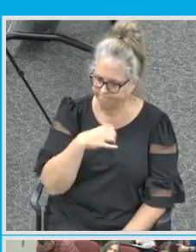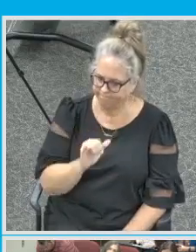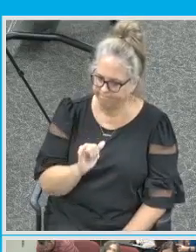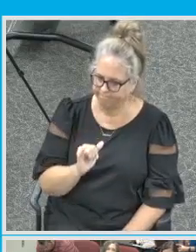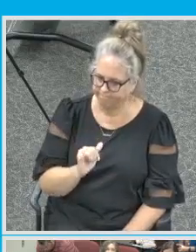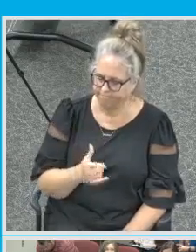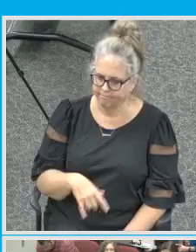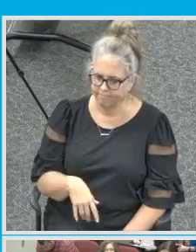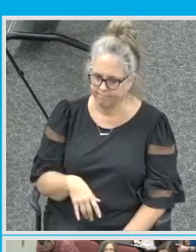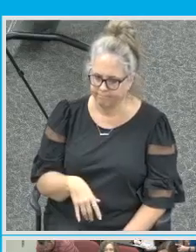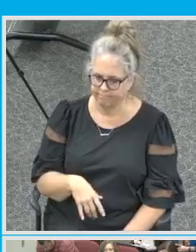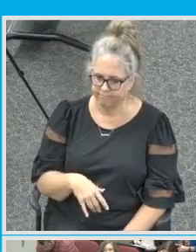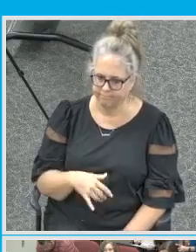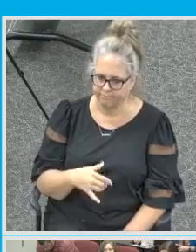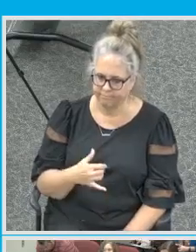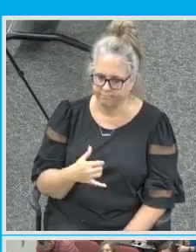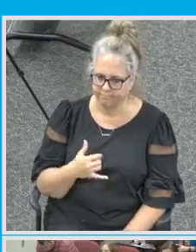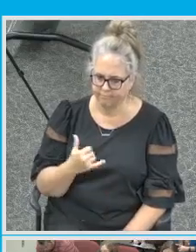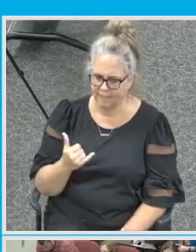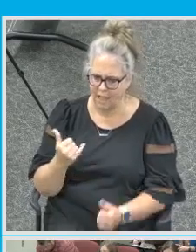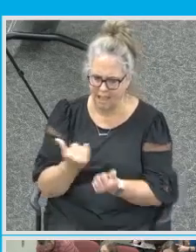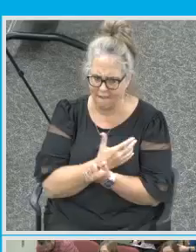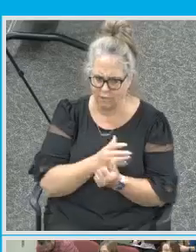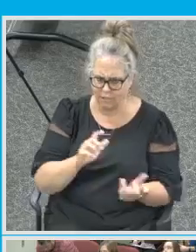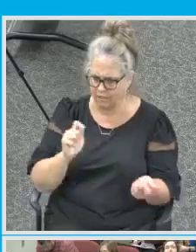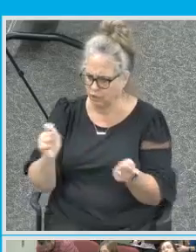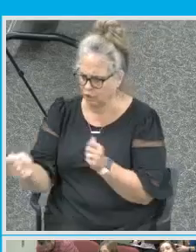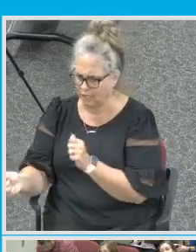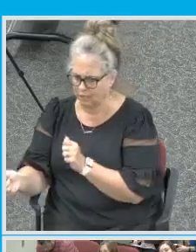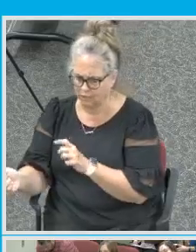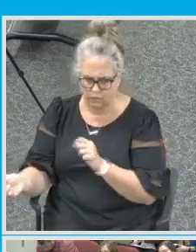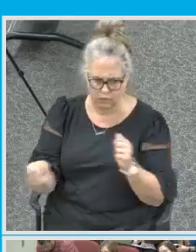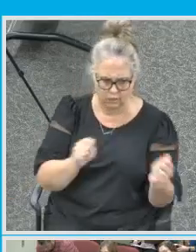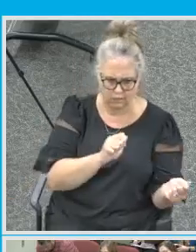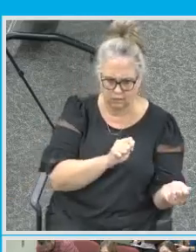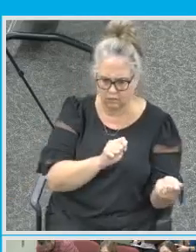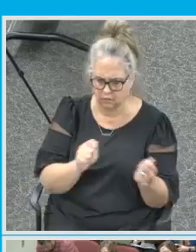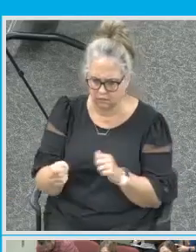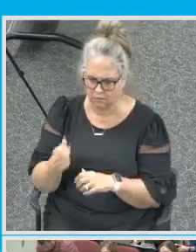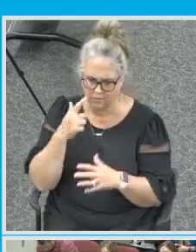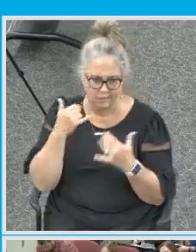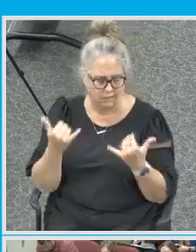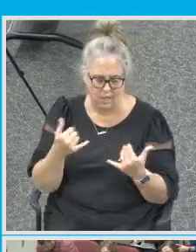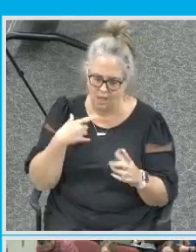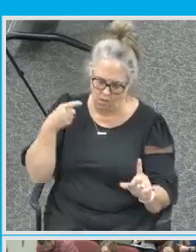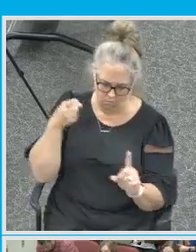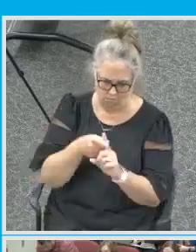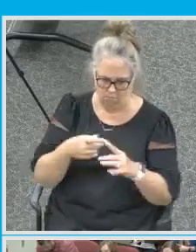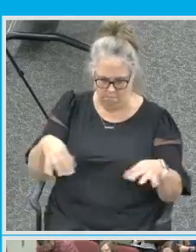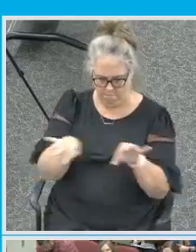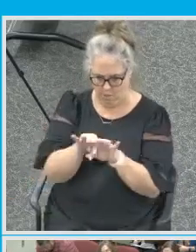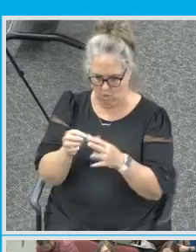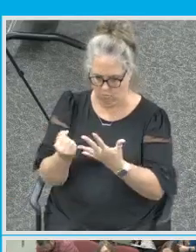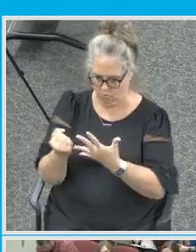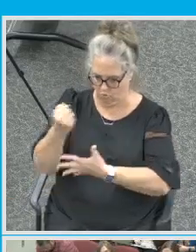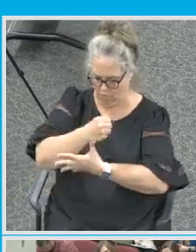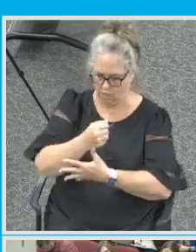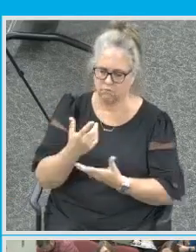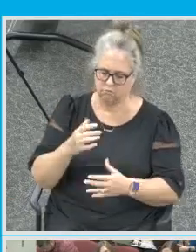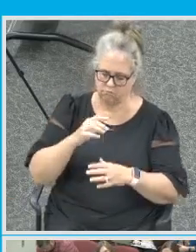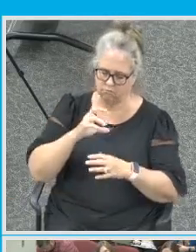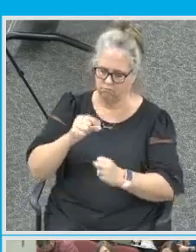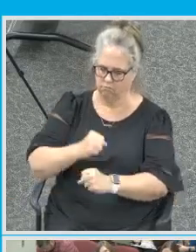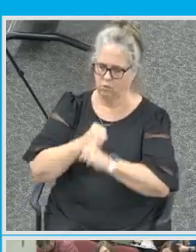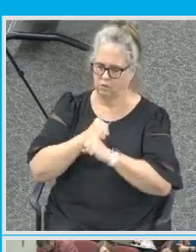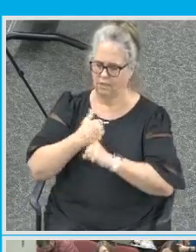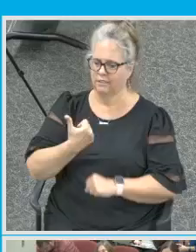the best thing that we can do is prevention, and we do work with, you know, different municipalities in the community and such. And this